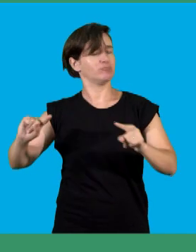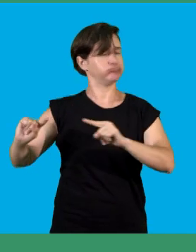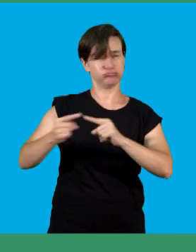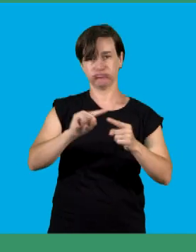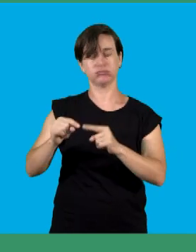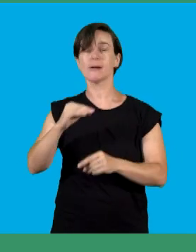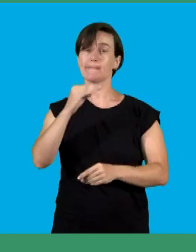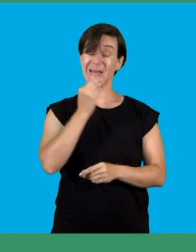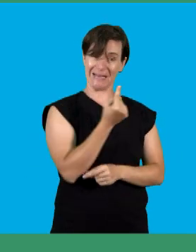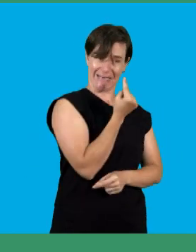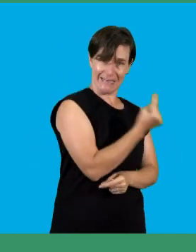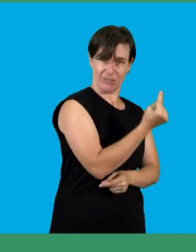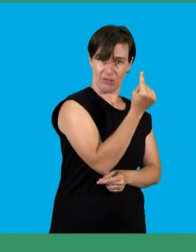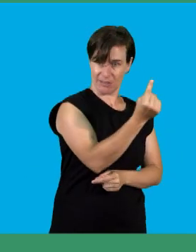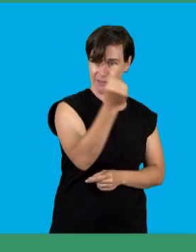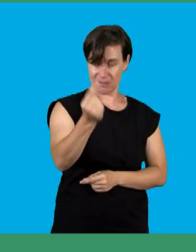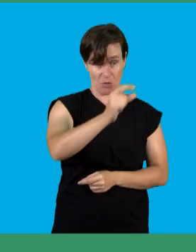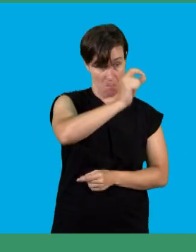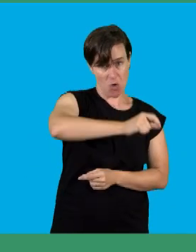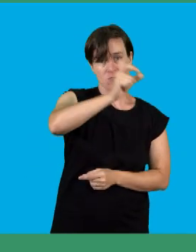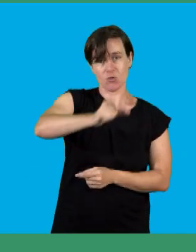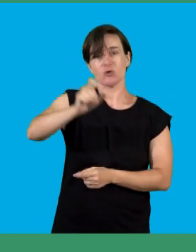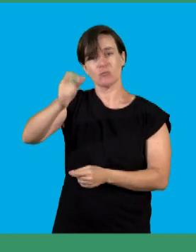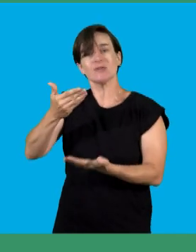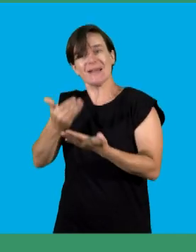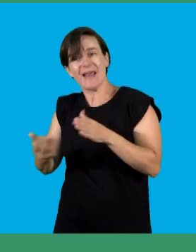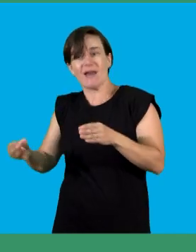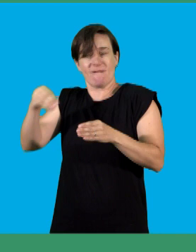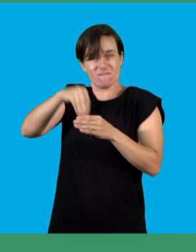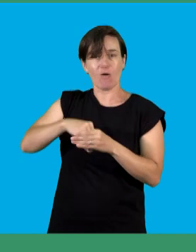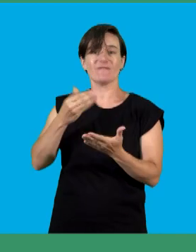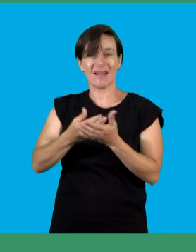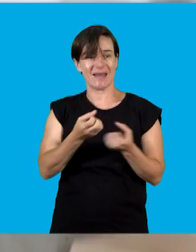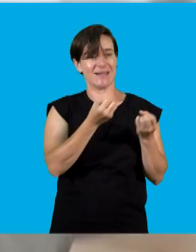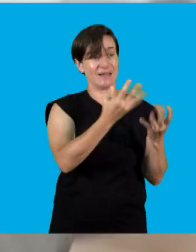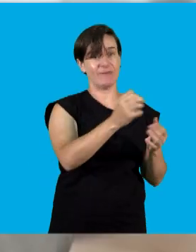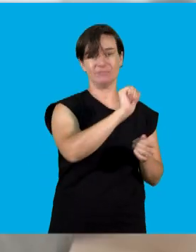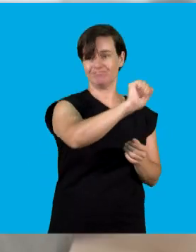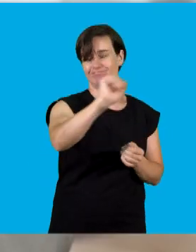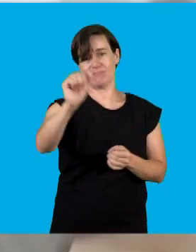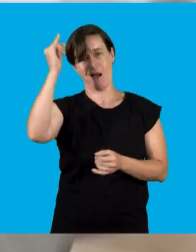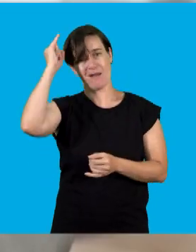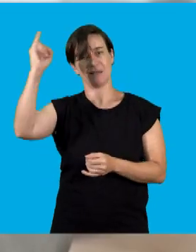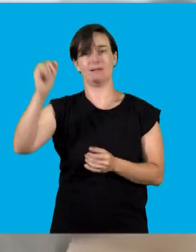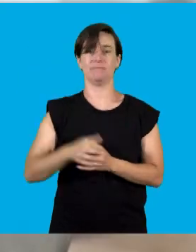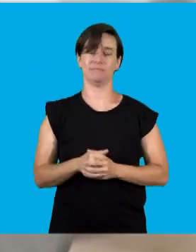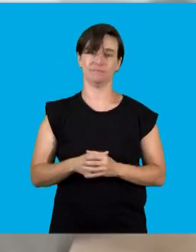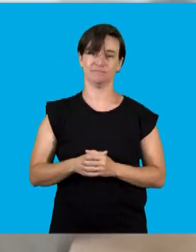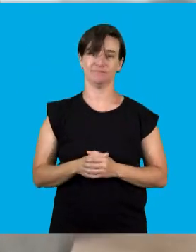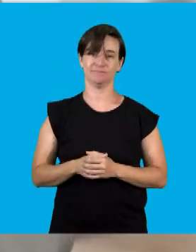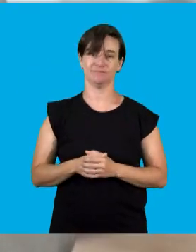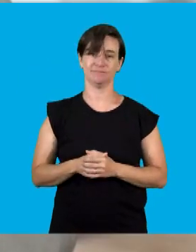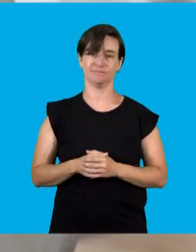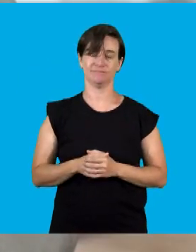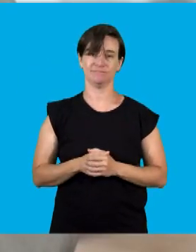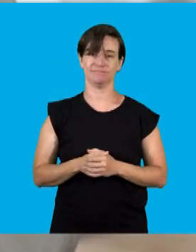by one, each person in the group will give their solution. So there's peace, there's order basically. Order is the right word that I'm looking for. Right,